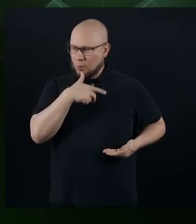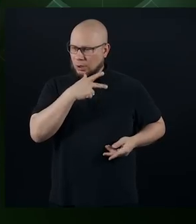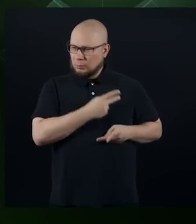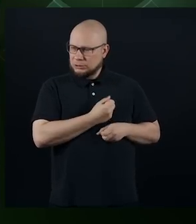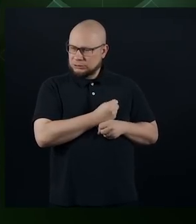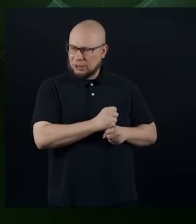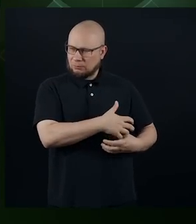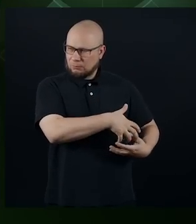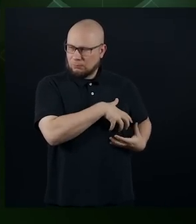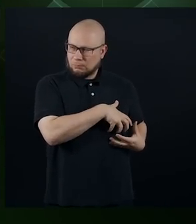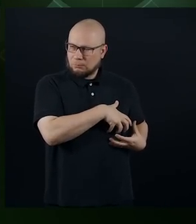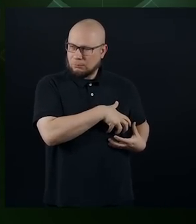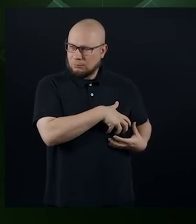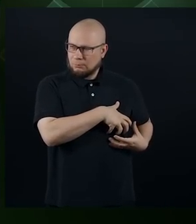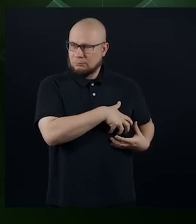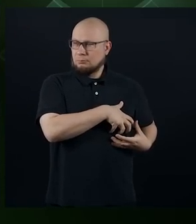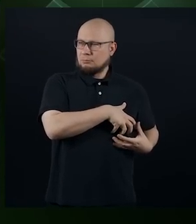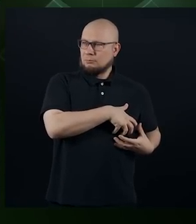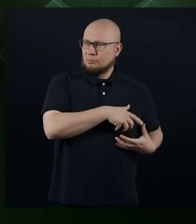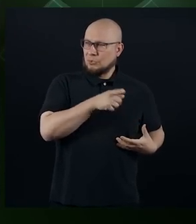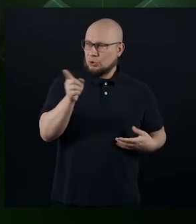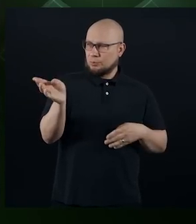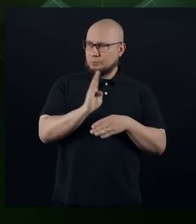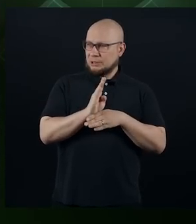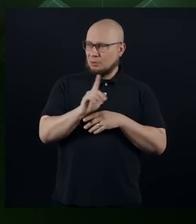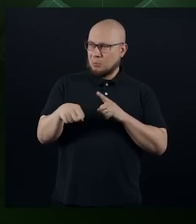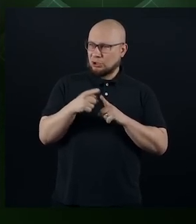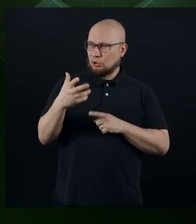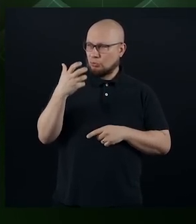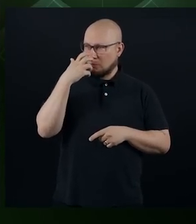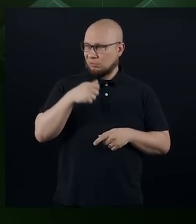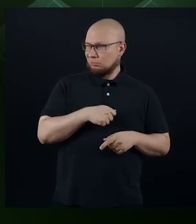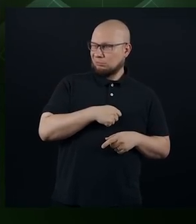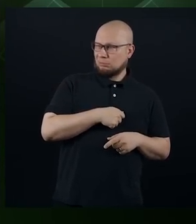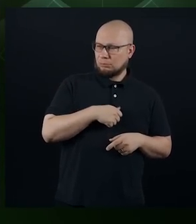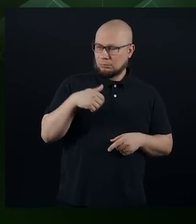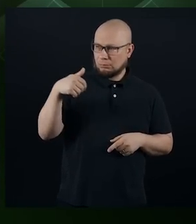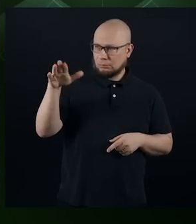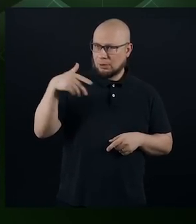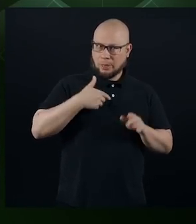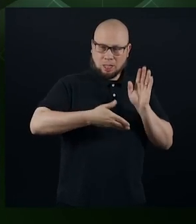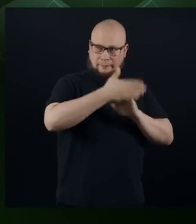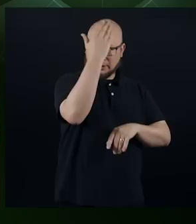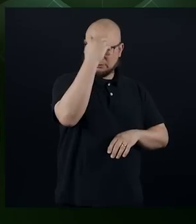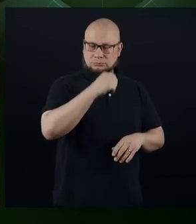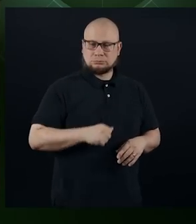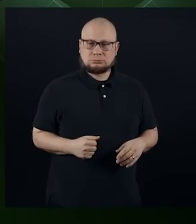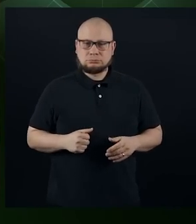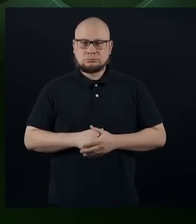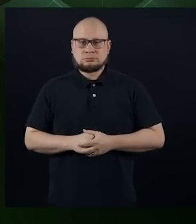safe. Now, I can see you're very busy and very grumpy, so we'll just be on our way.